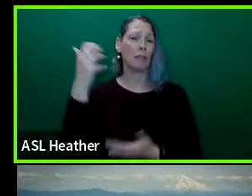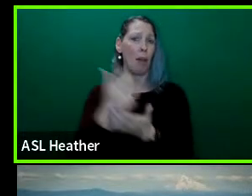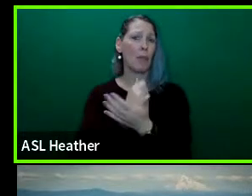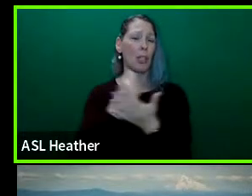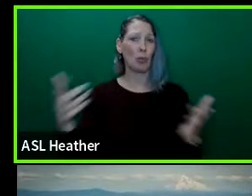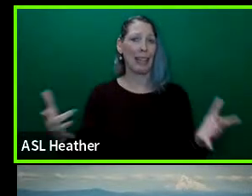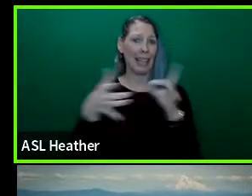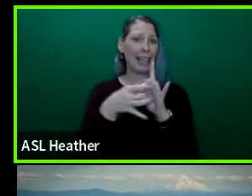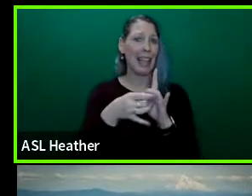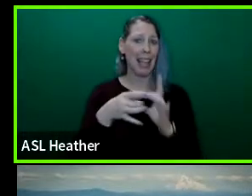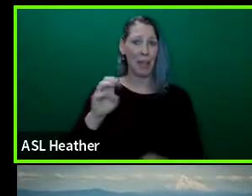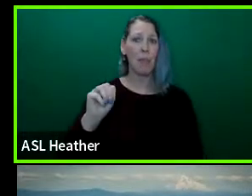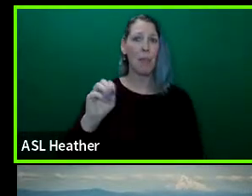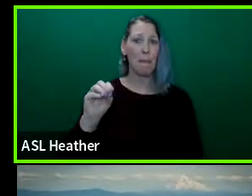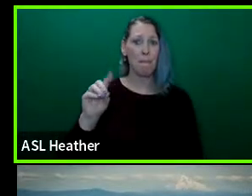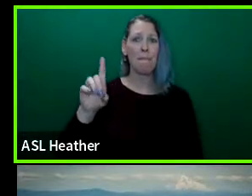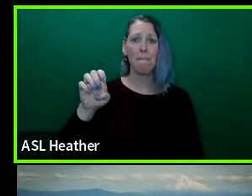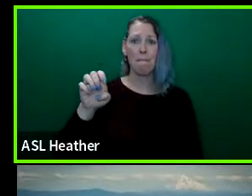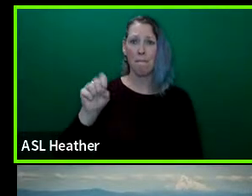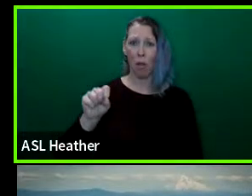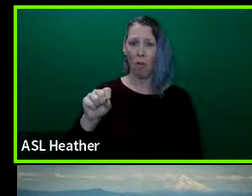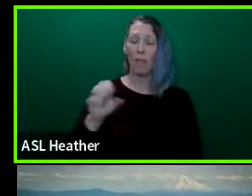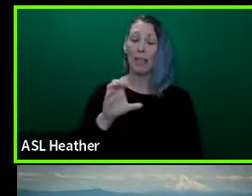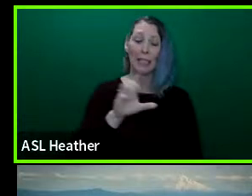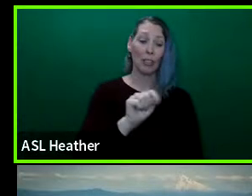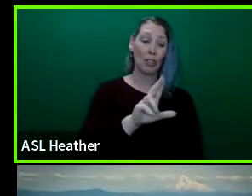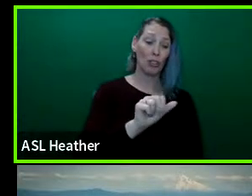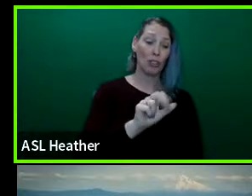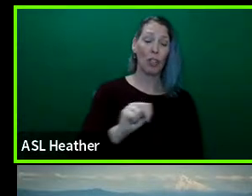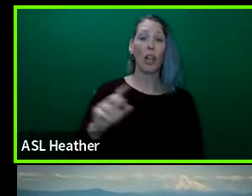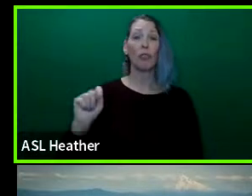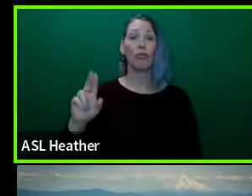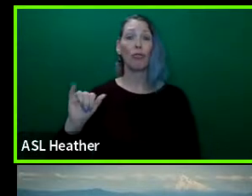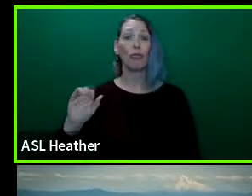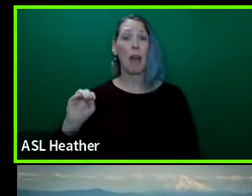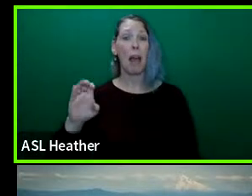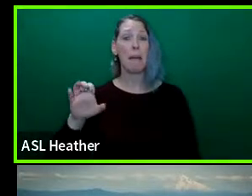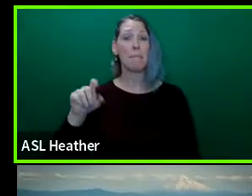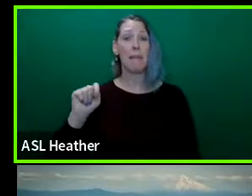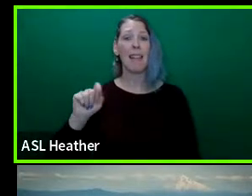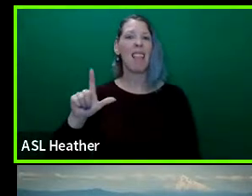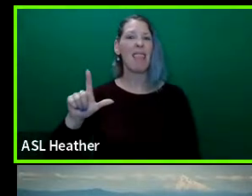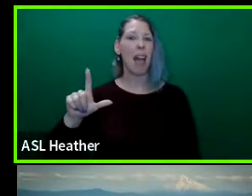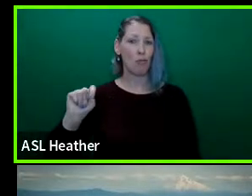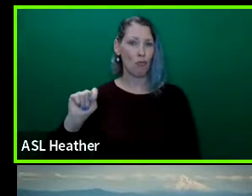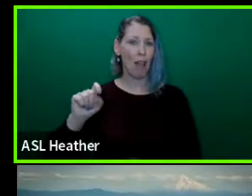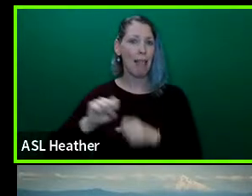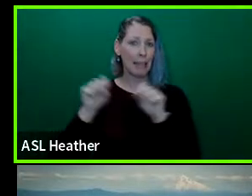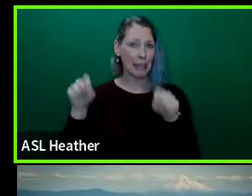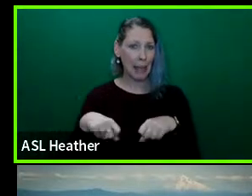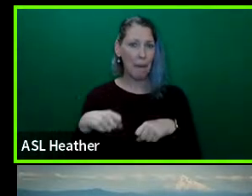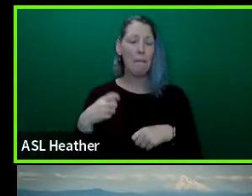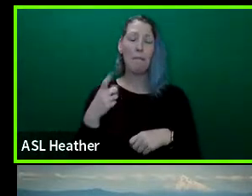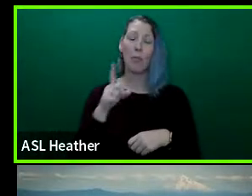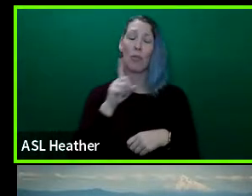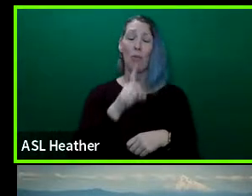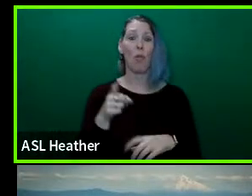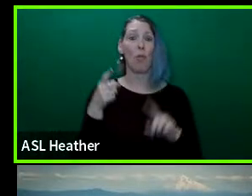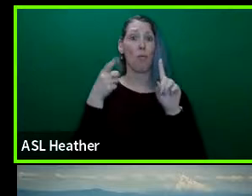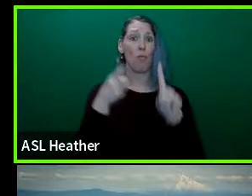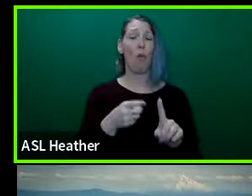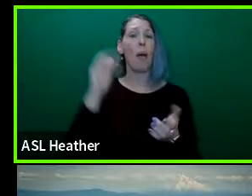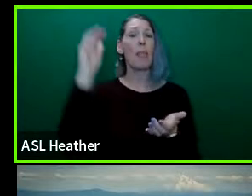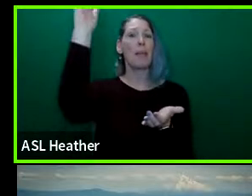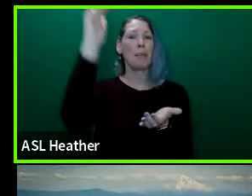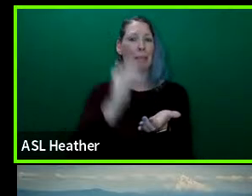modes, which what we have in CTRAN's network with TriMet's light rail system, while really the goal there being to